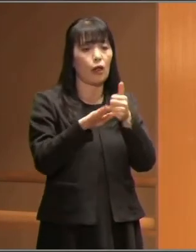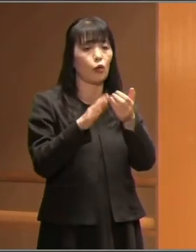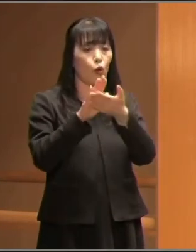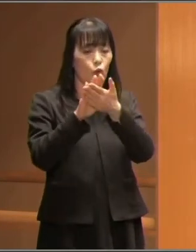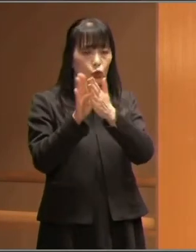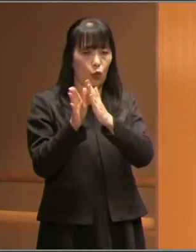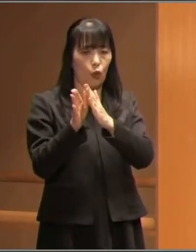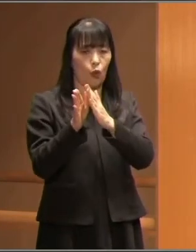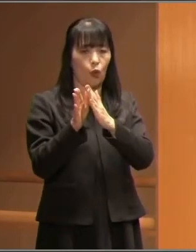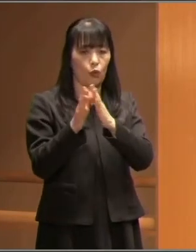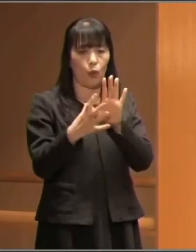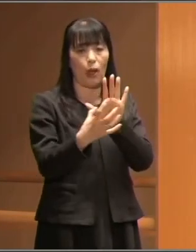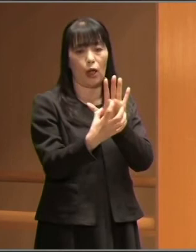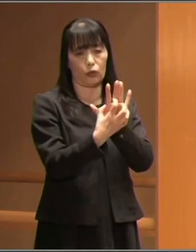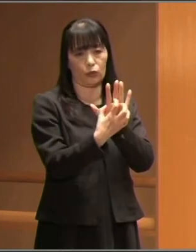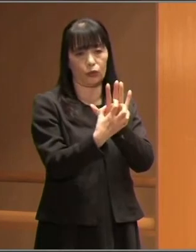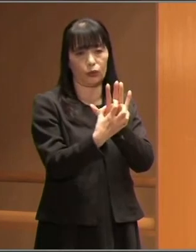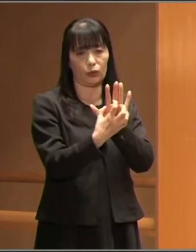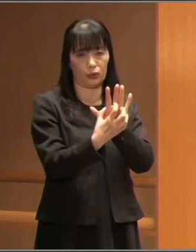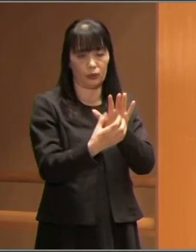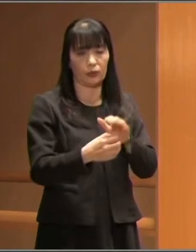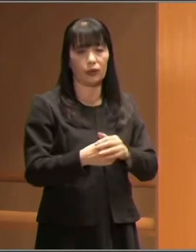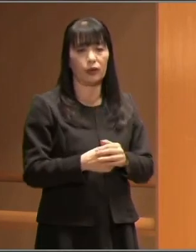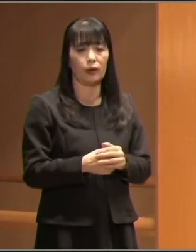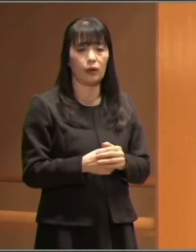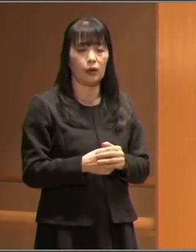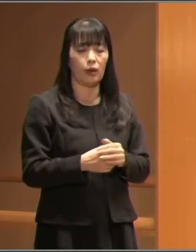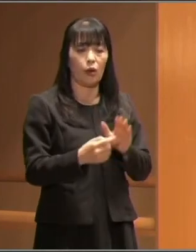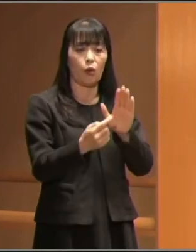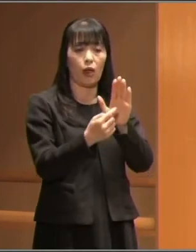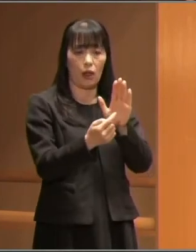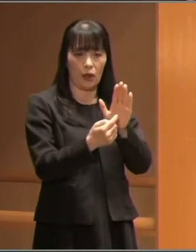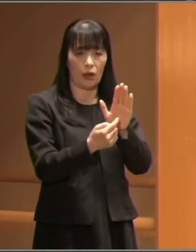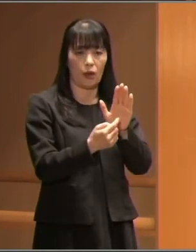a logo of the Ministry of the Environment.